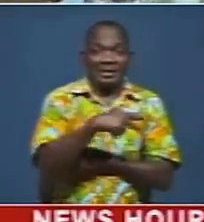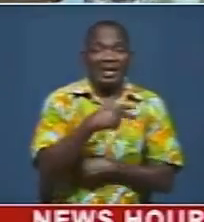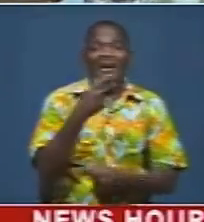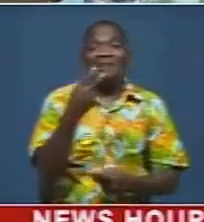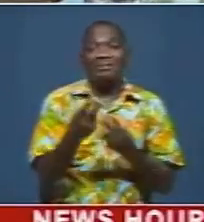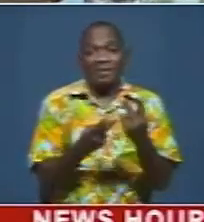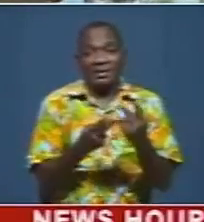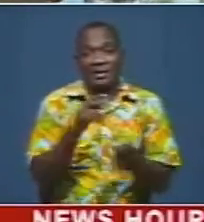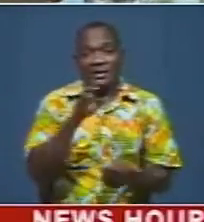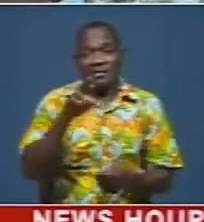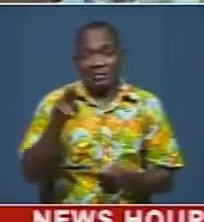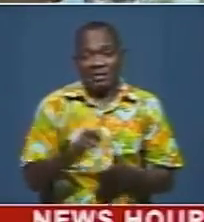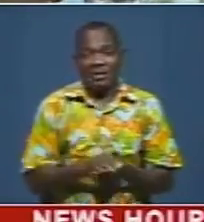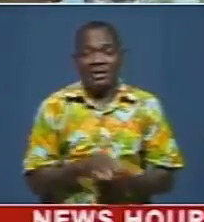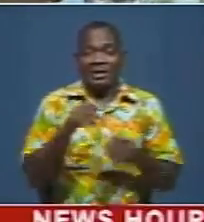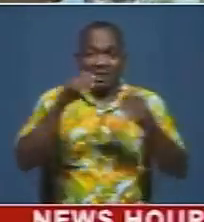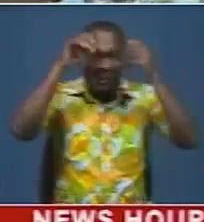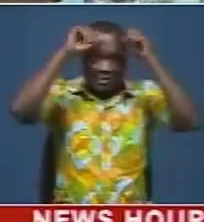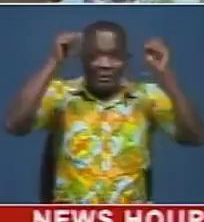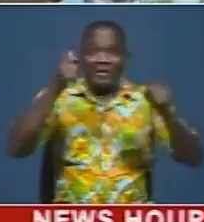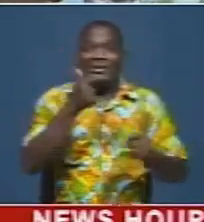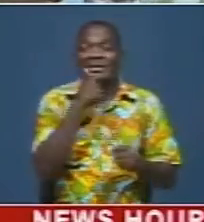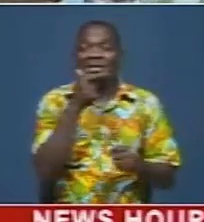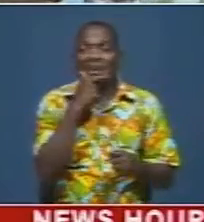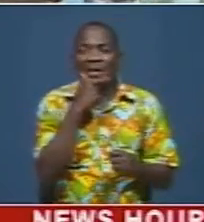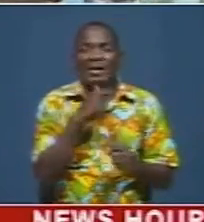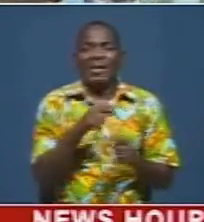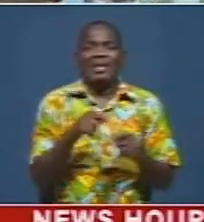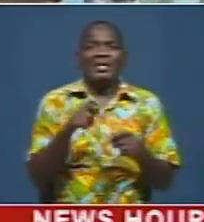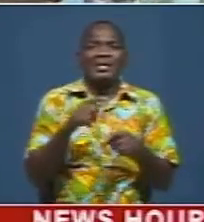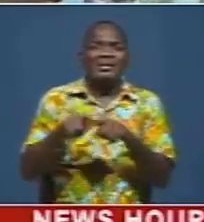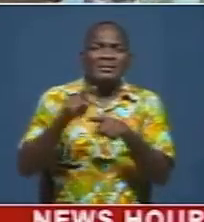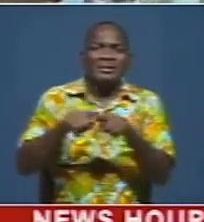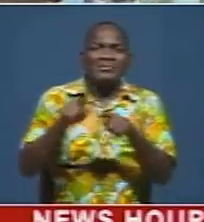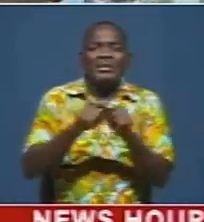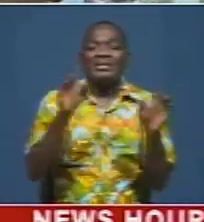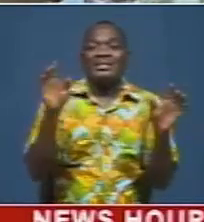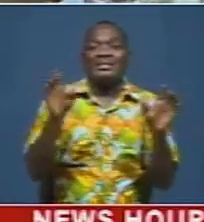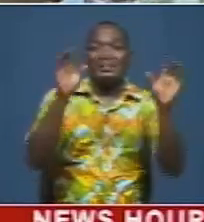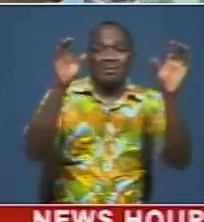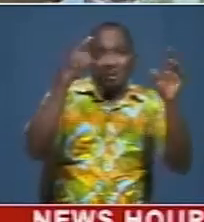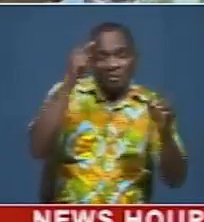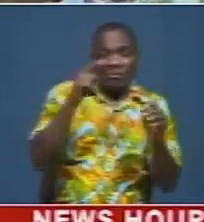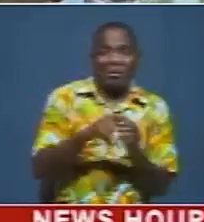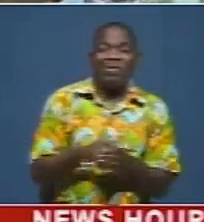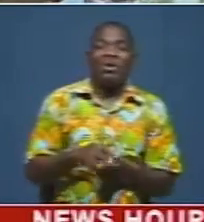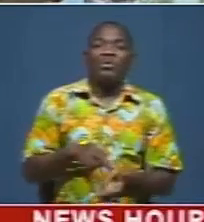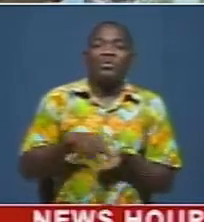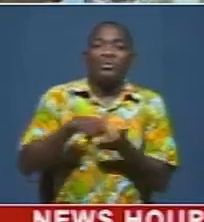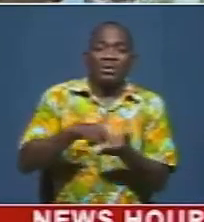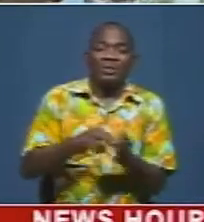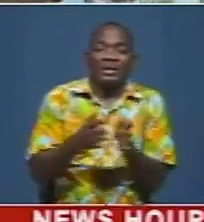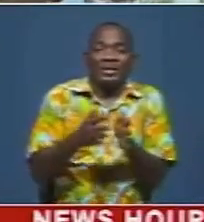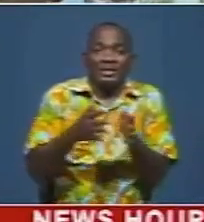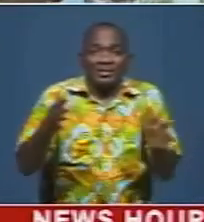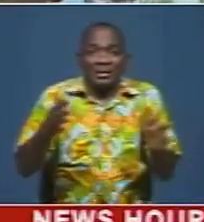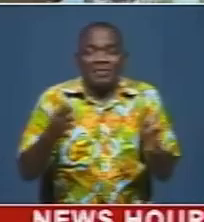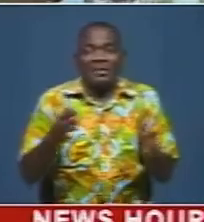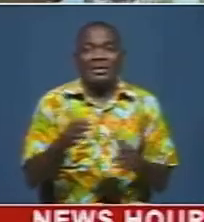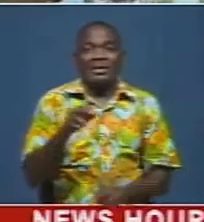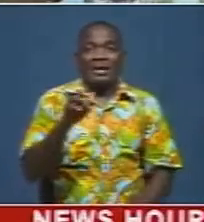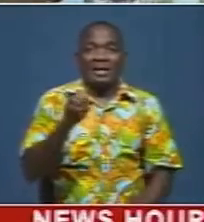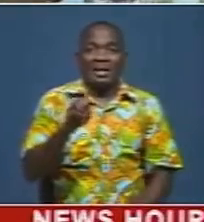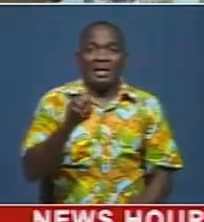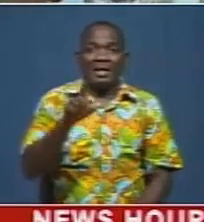Visit to the central region, President Akufo-Addo performed groundbreaking ceremonies for the rehabilitation and expansion of the Mina